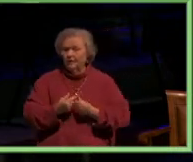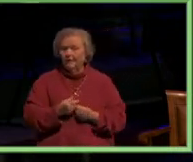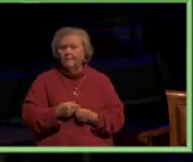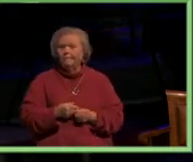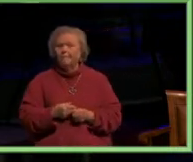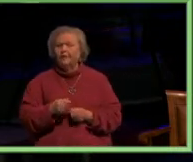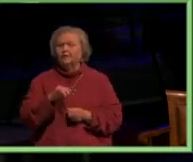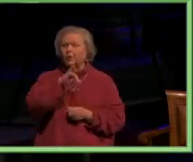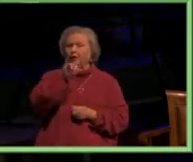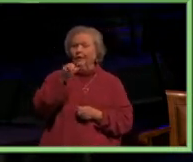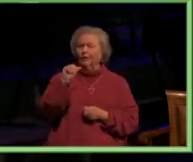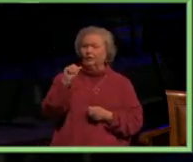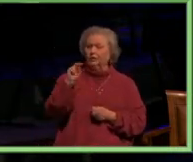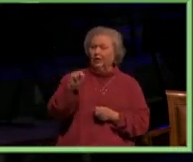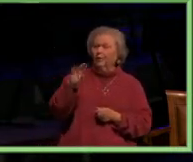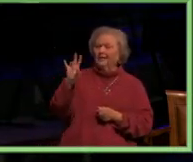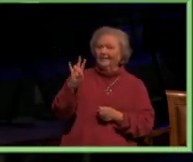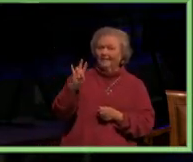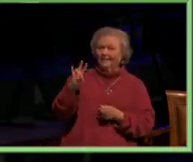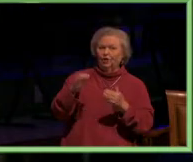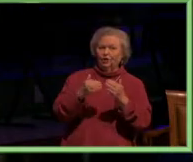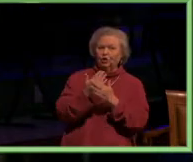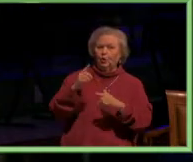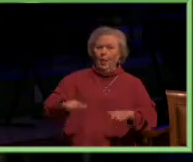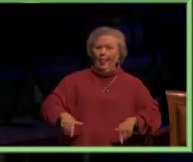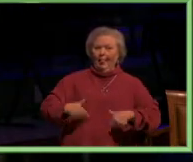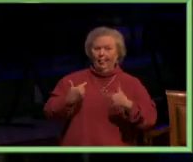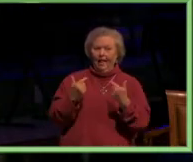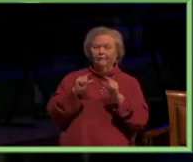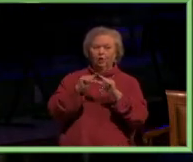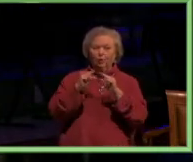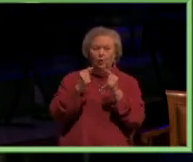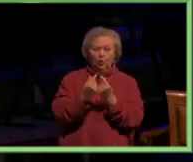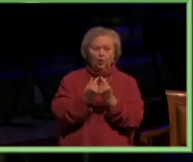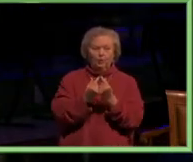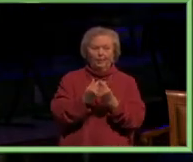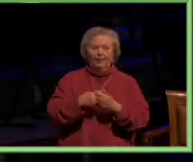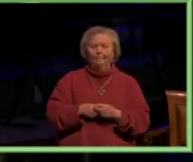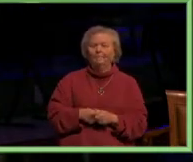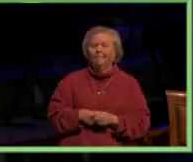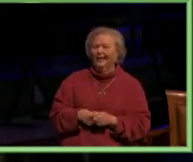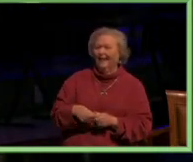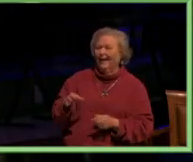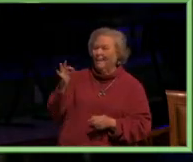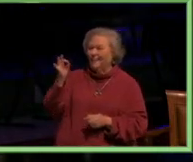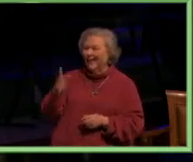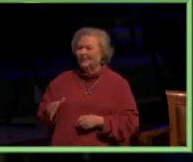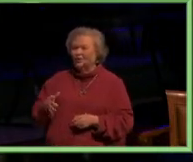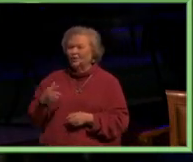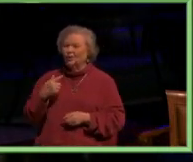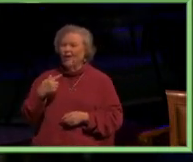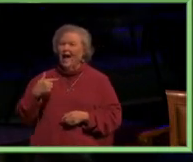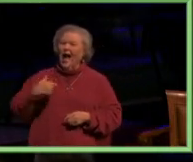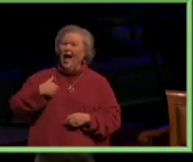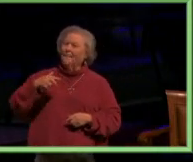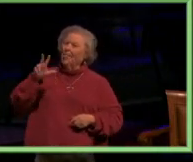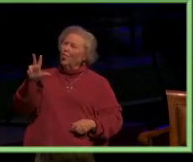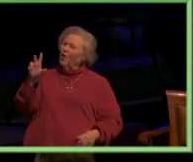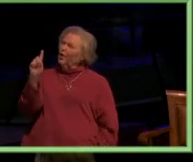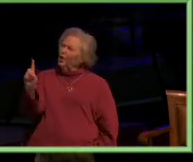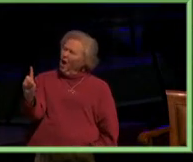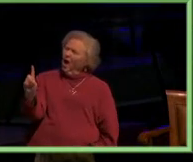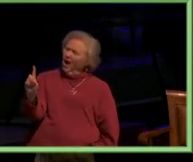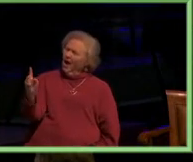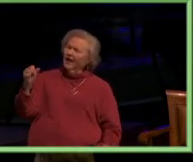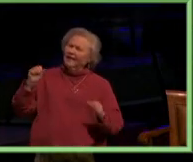So January the 7th, new life group for 20 to 30-year-olds. You say, Pastor, I'm 31. We'll sneak you in. Don't worry, all right? But that's a new